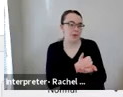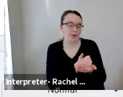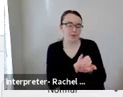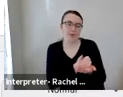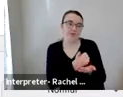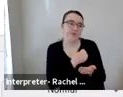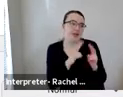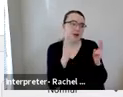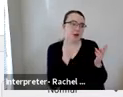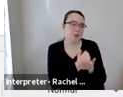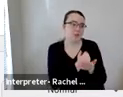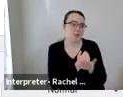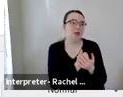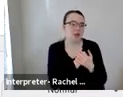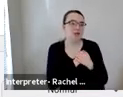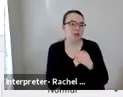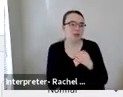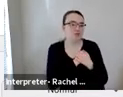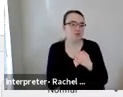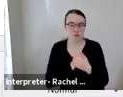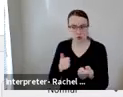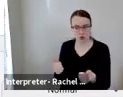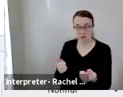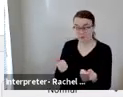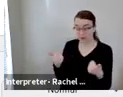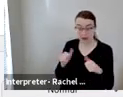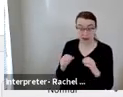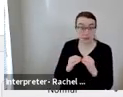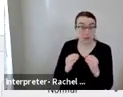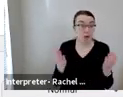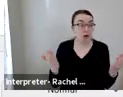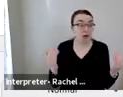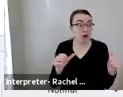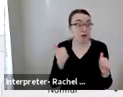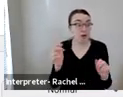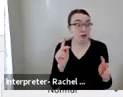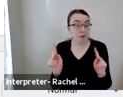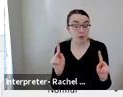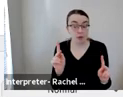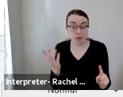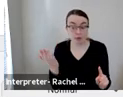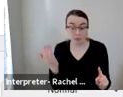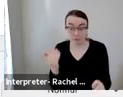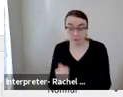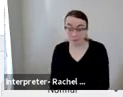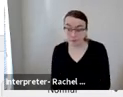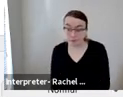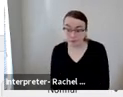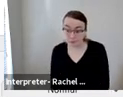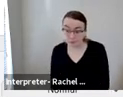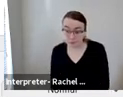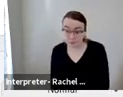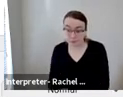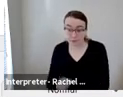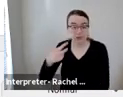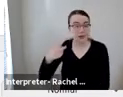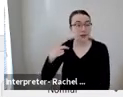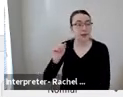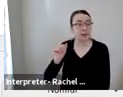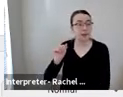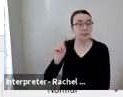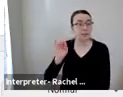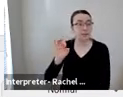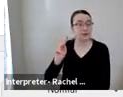helpful. Okay, good. Any more questions before we go forward? Yeah, I have a question.